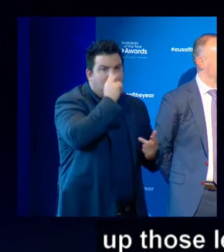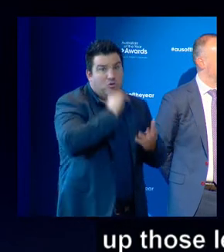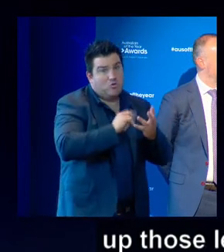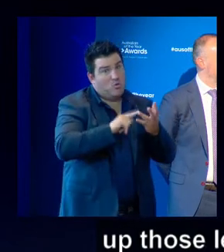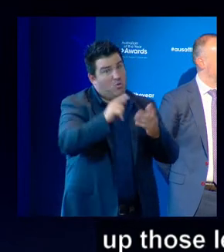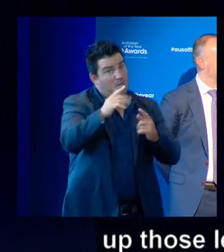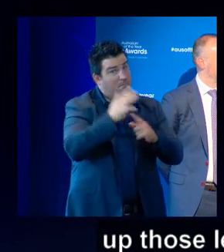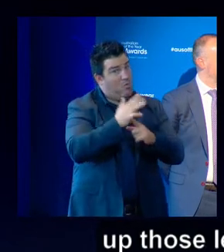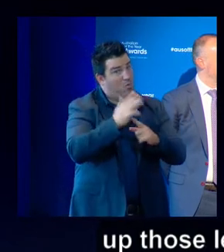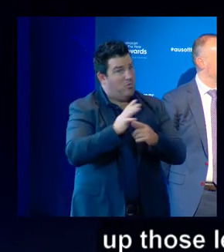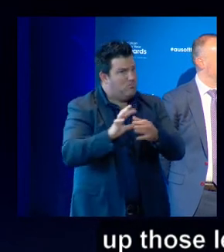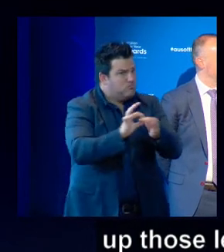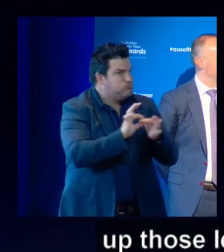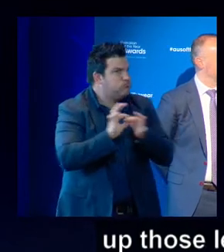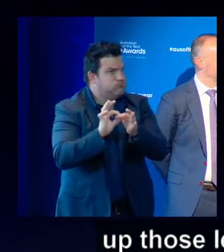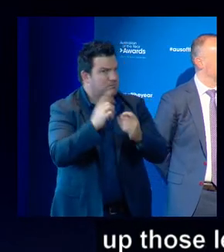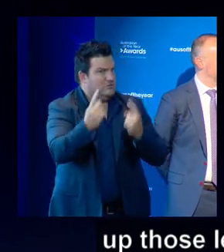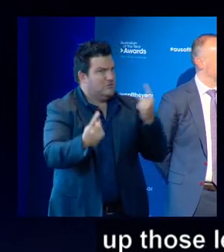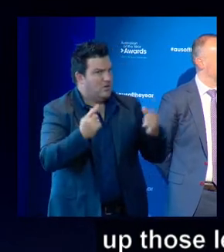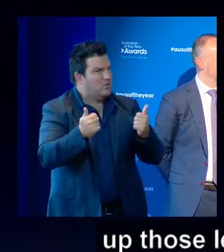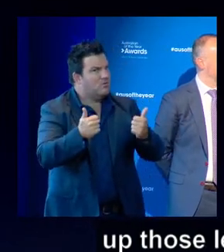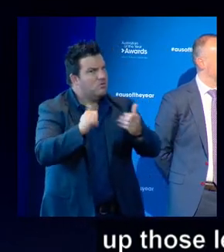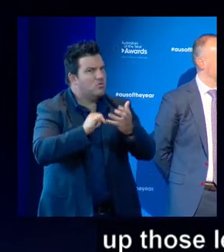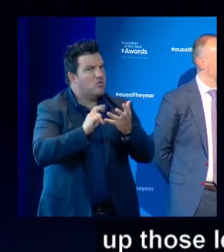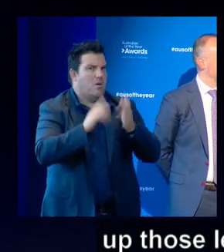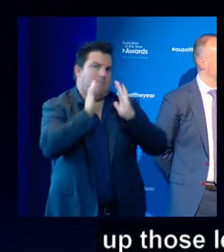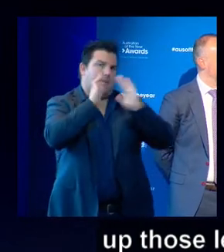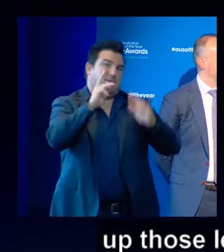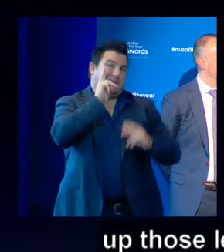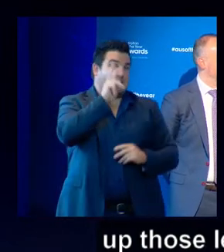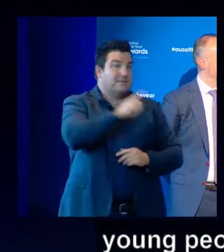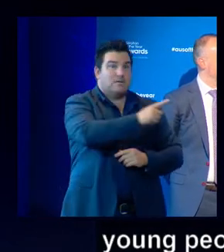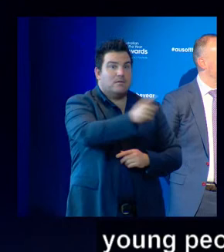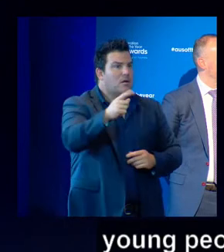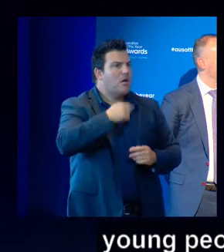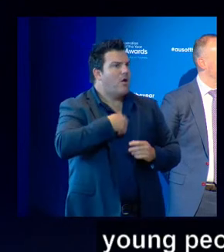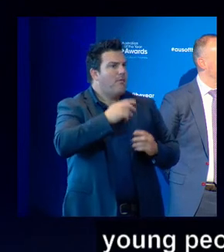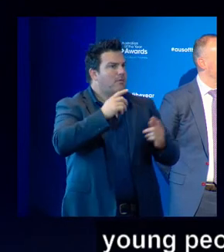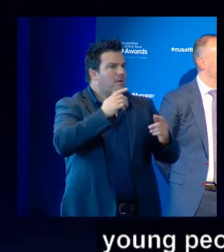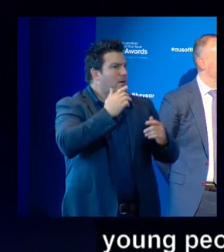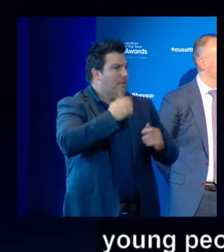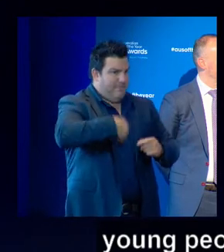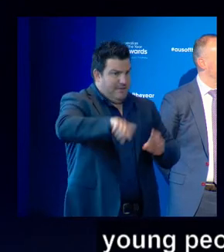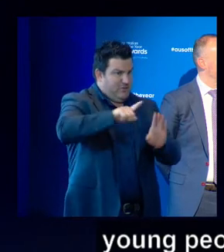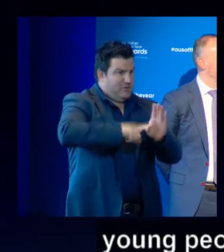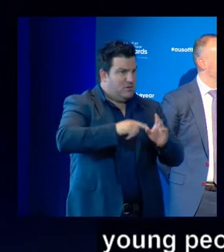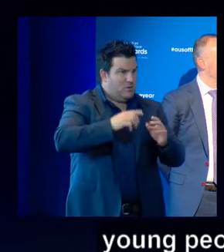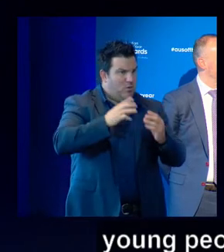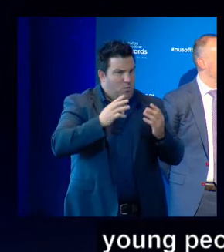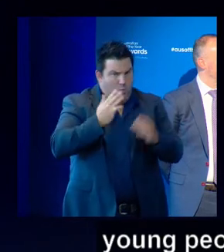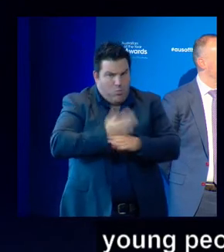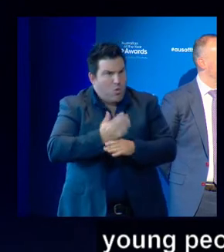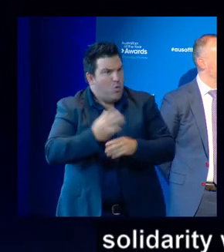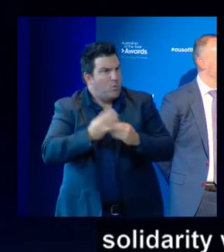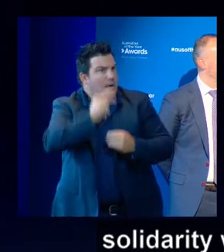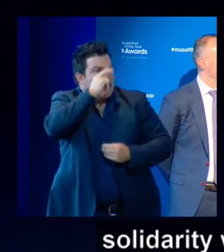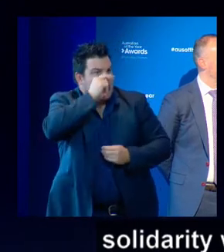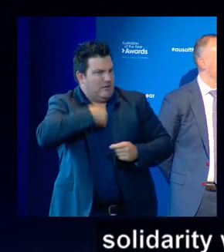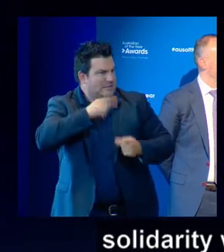We have to have solidarity with each other. So yeah, it's amazing to see. I've had the chance to work with heaps of young people this year, and you